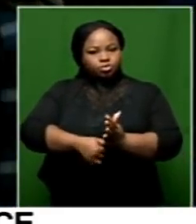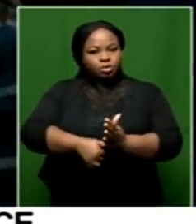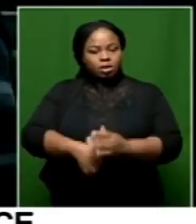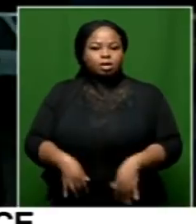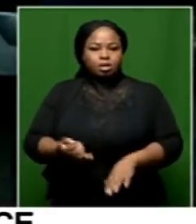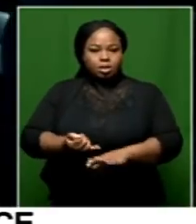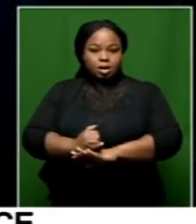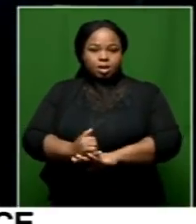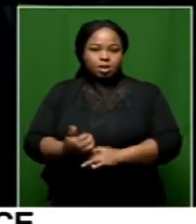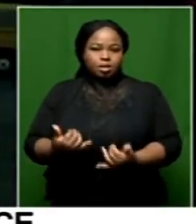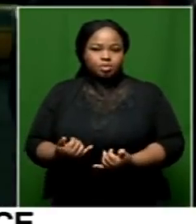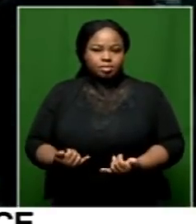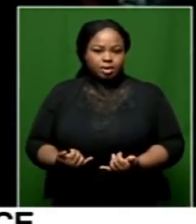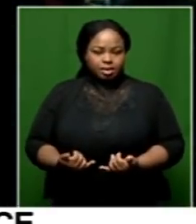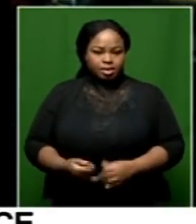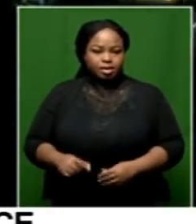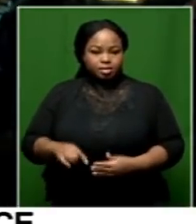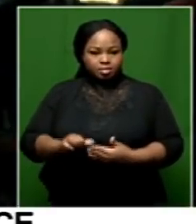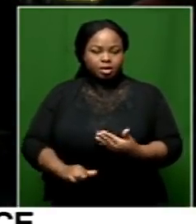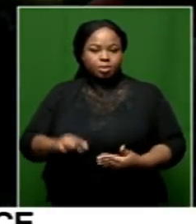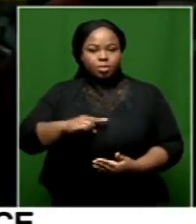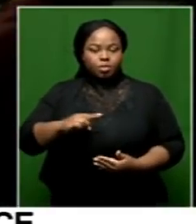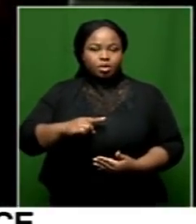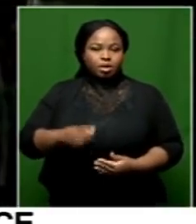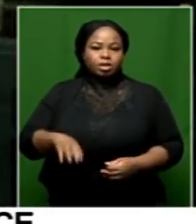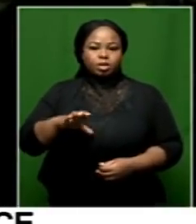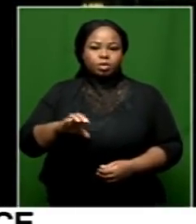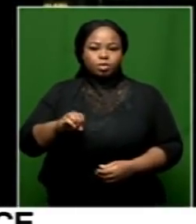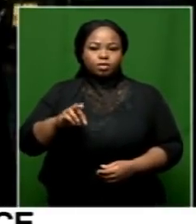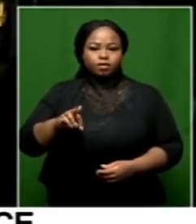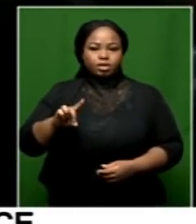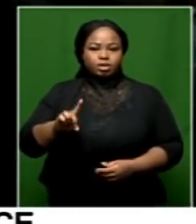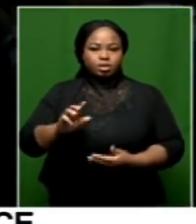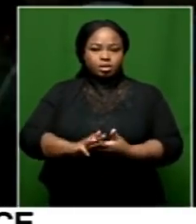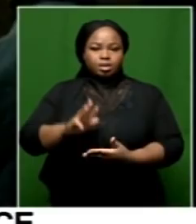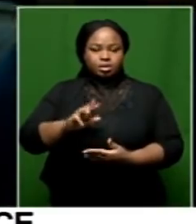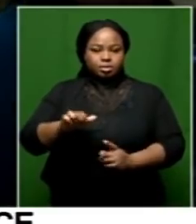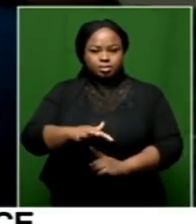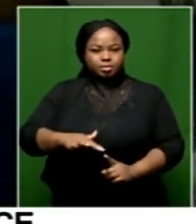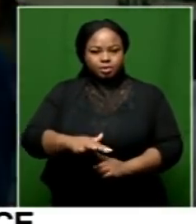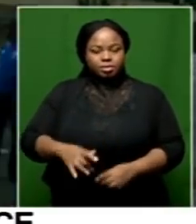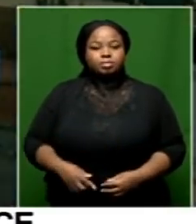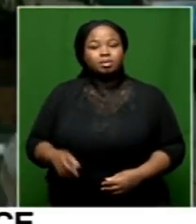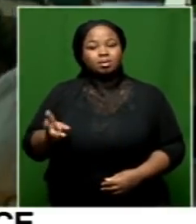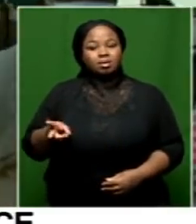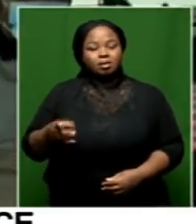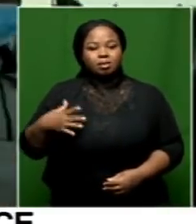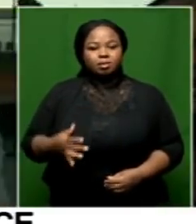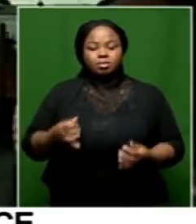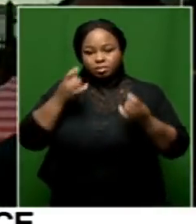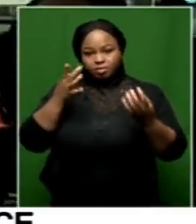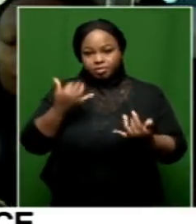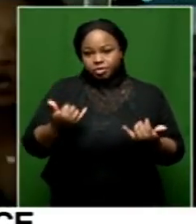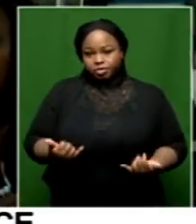little bit earlier this month because of the COVID-19 situation. But just also to mention